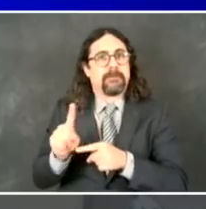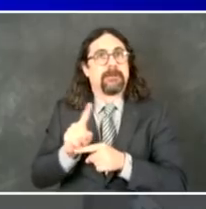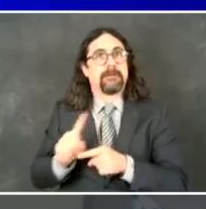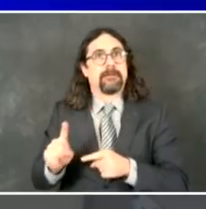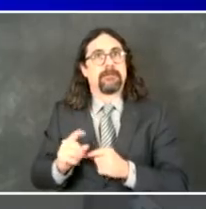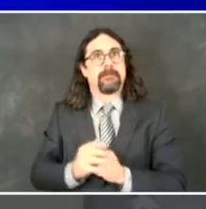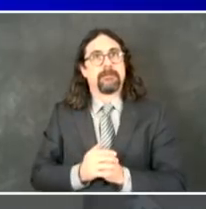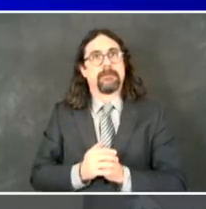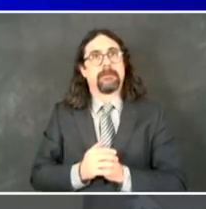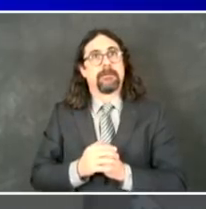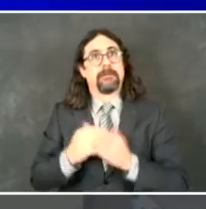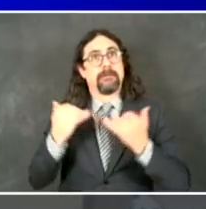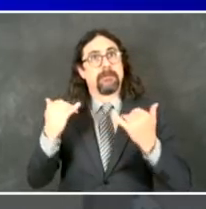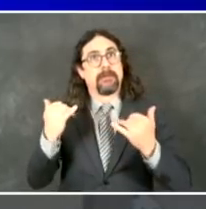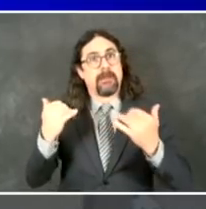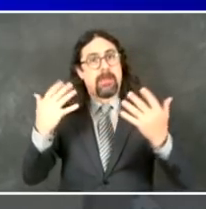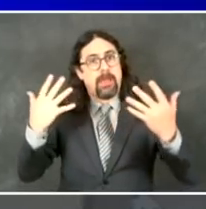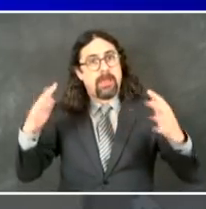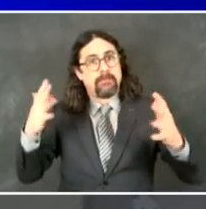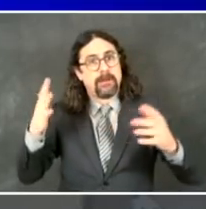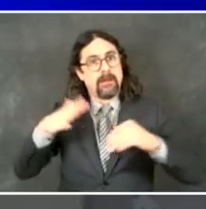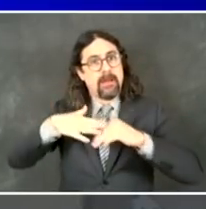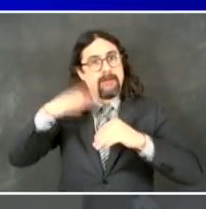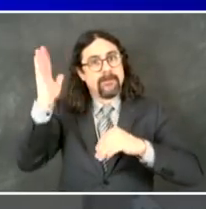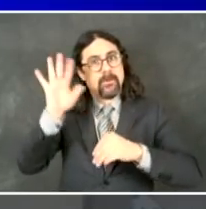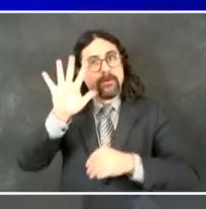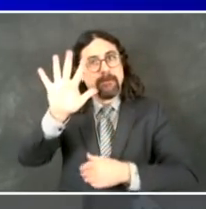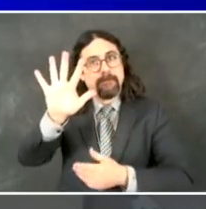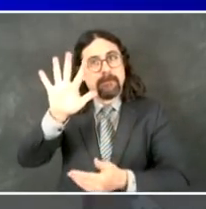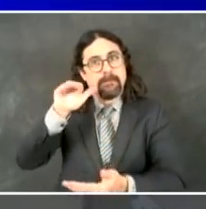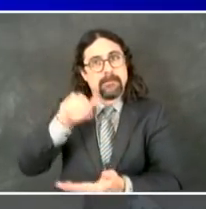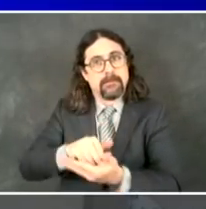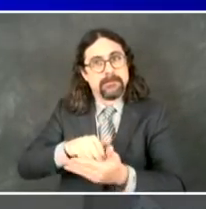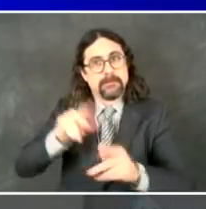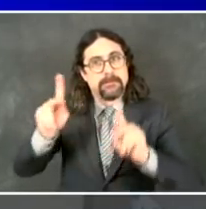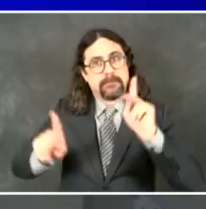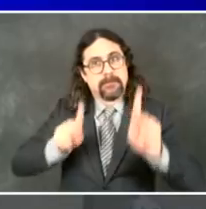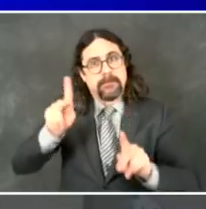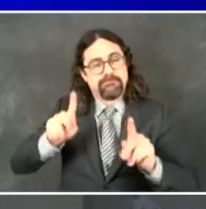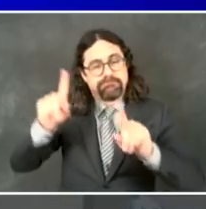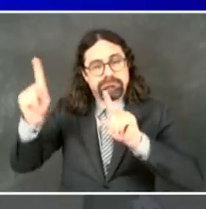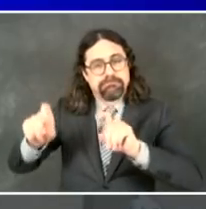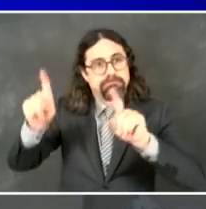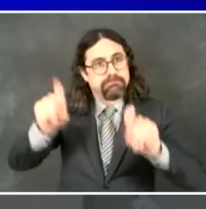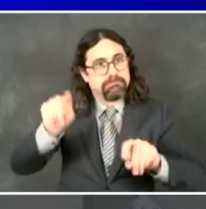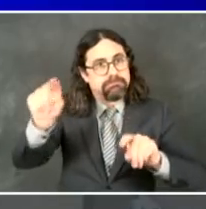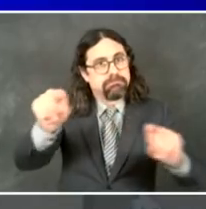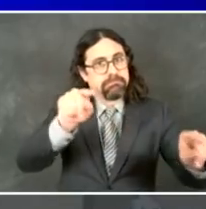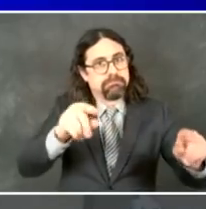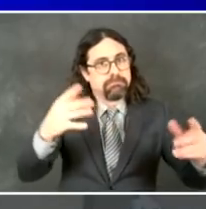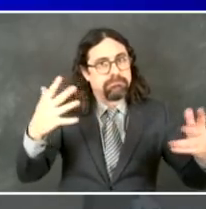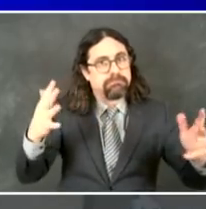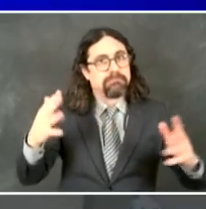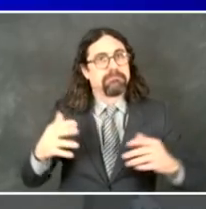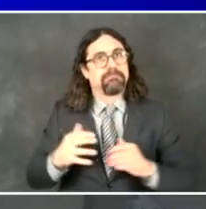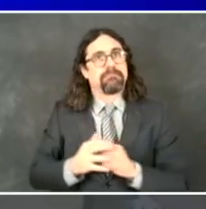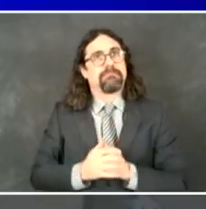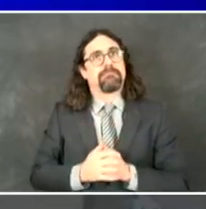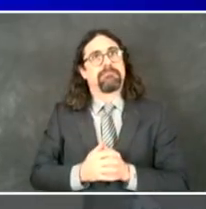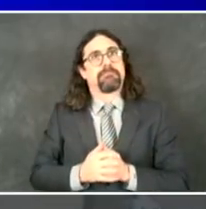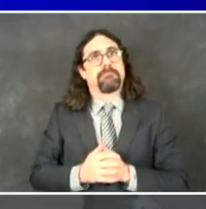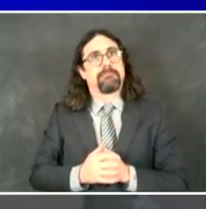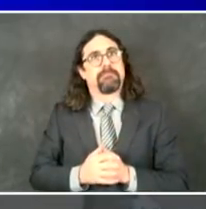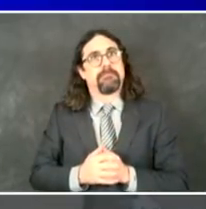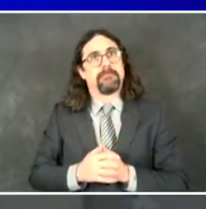than 2,600 tests at the sites we've sponsored with Local 1199 SEIU, the Healthcare Workers Union, and